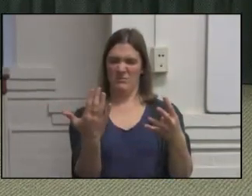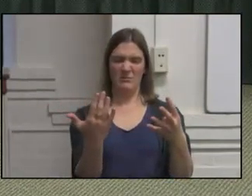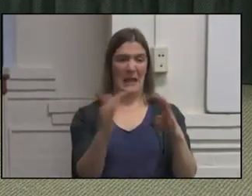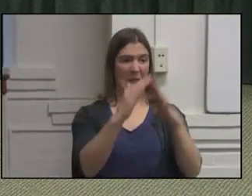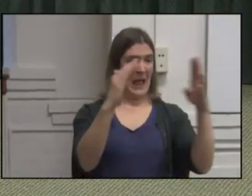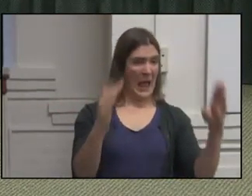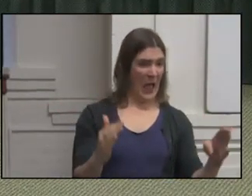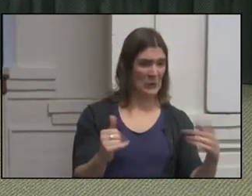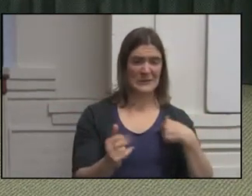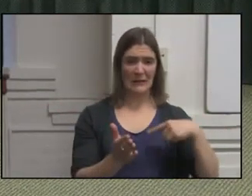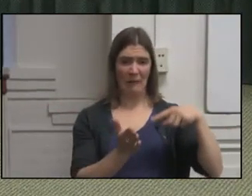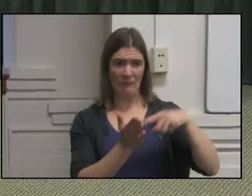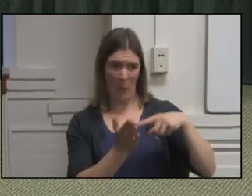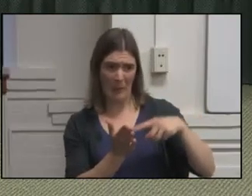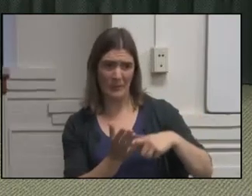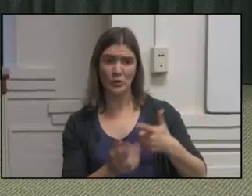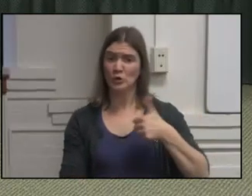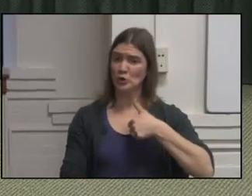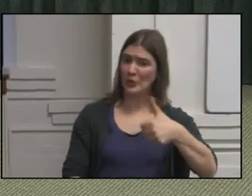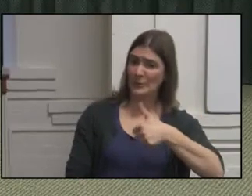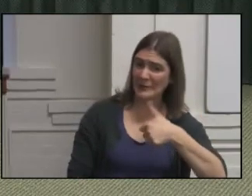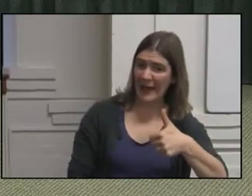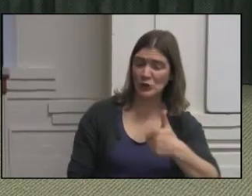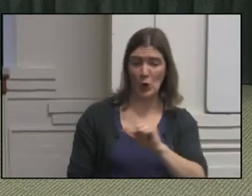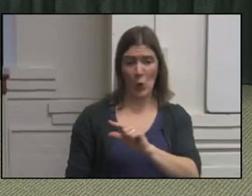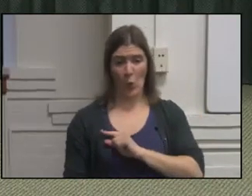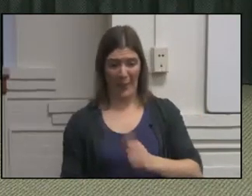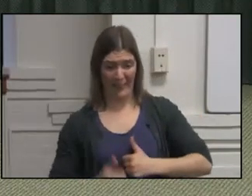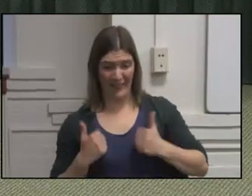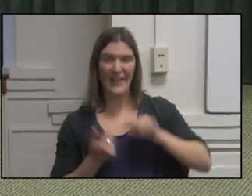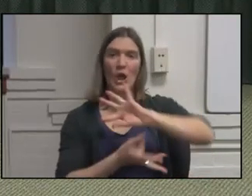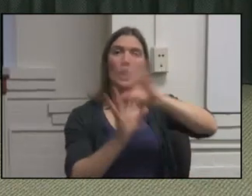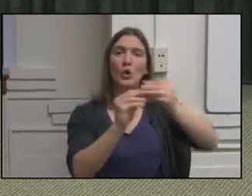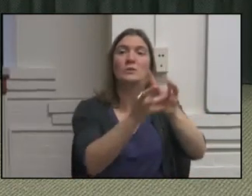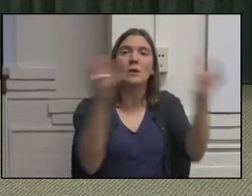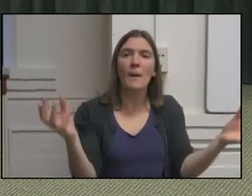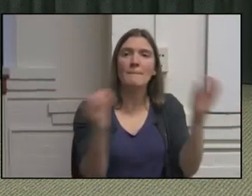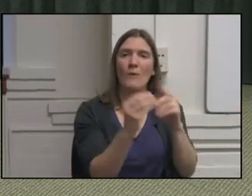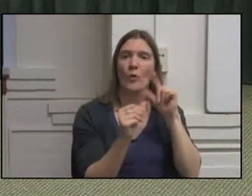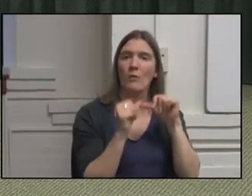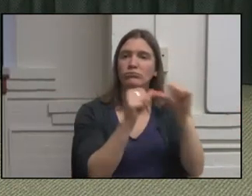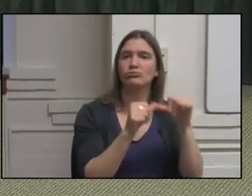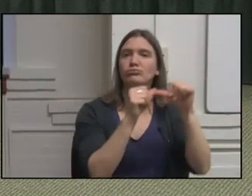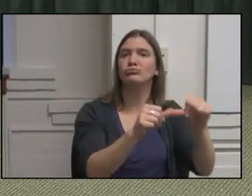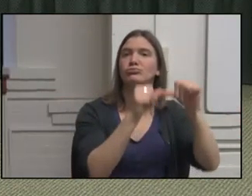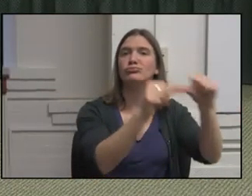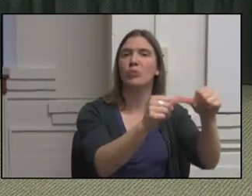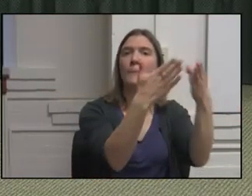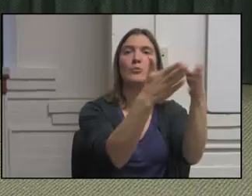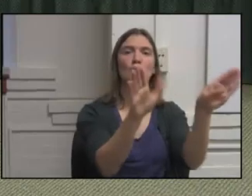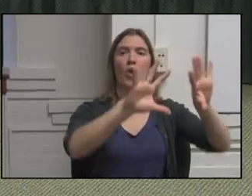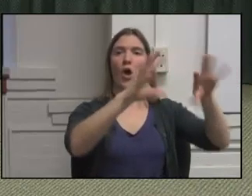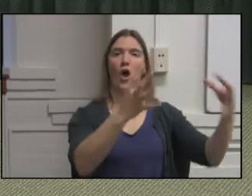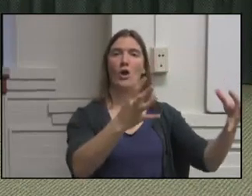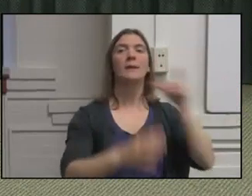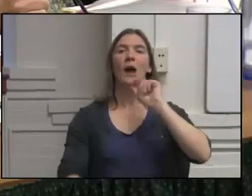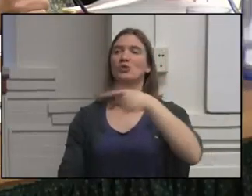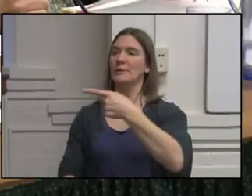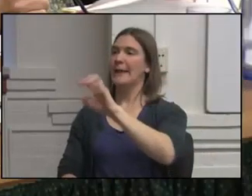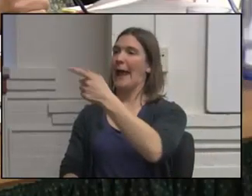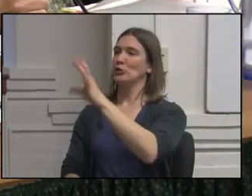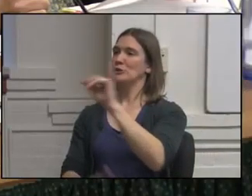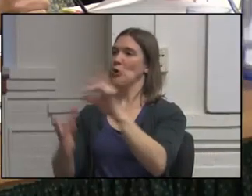and transportation and quality of living and preservation and all kinds of things. It's a very broad task that